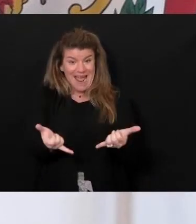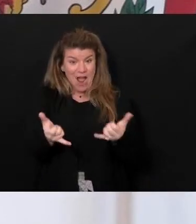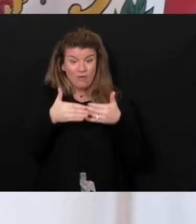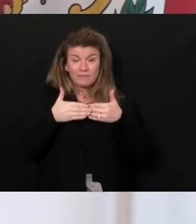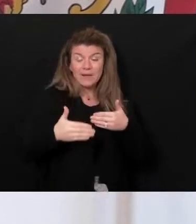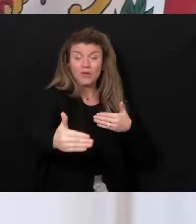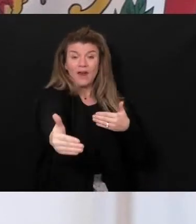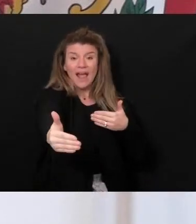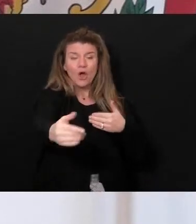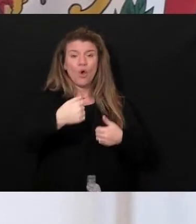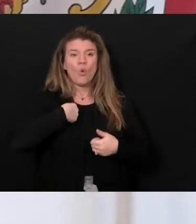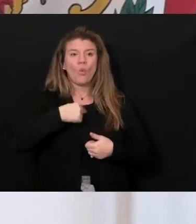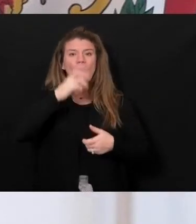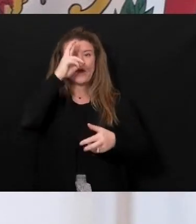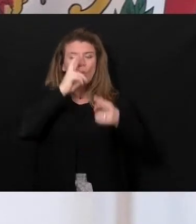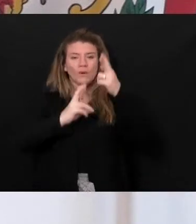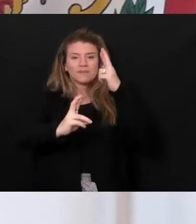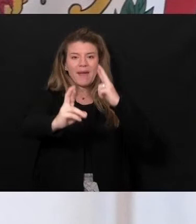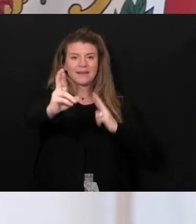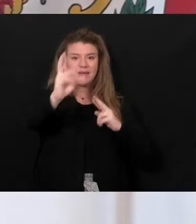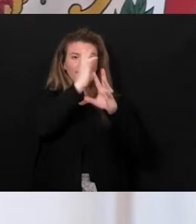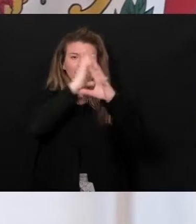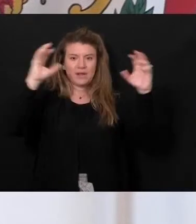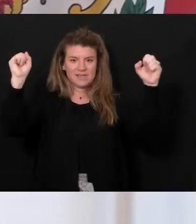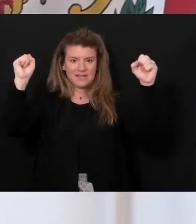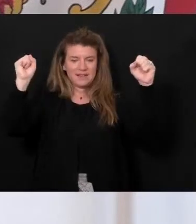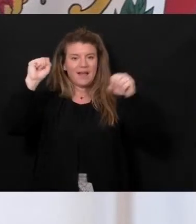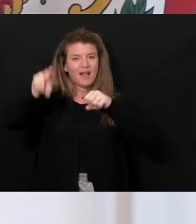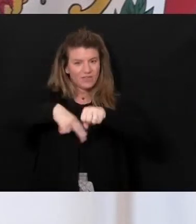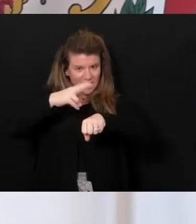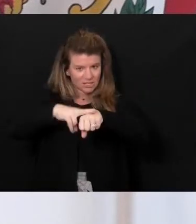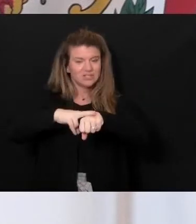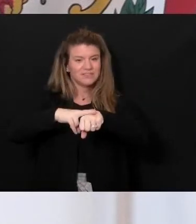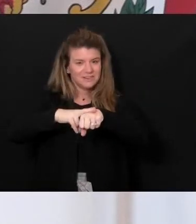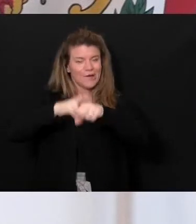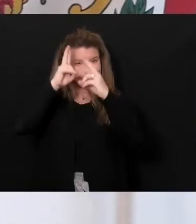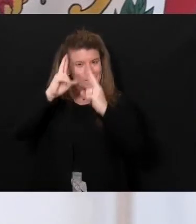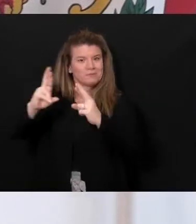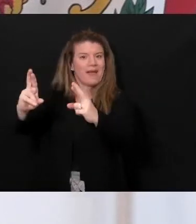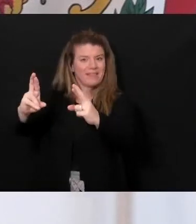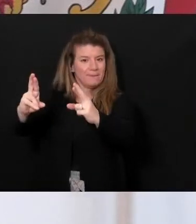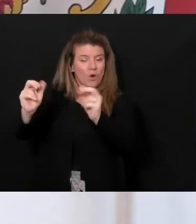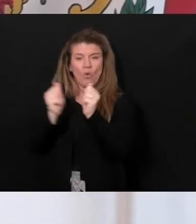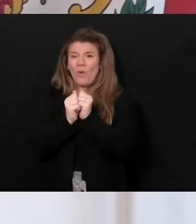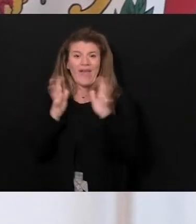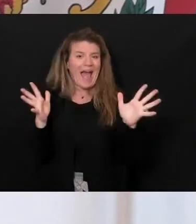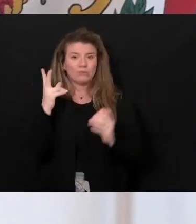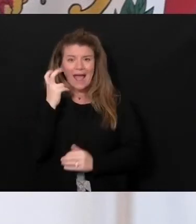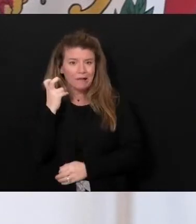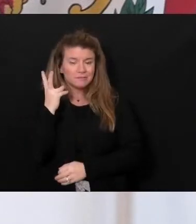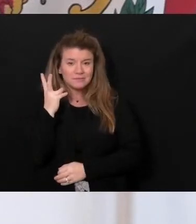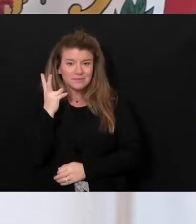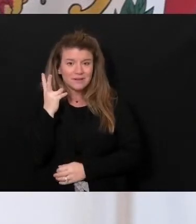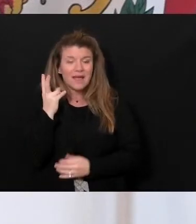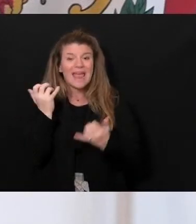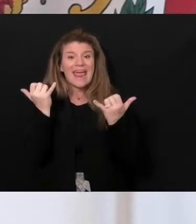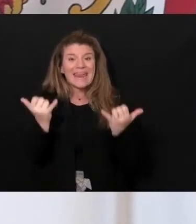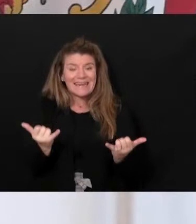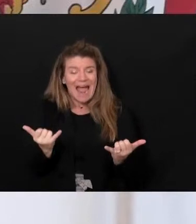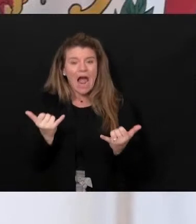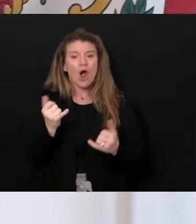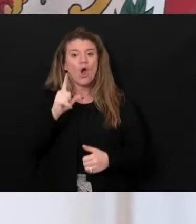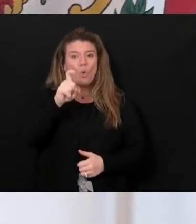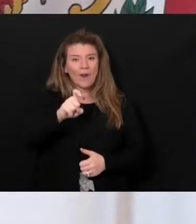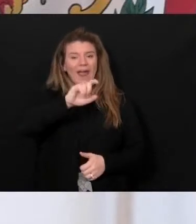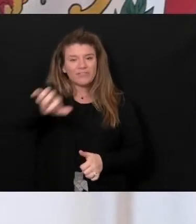go respecting the presidency of our nation. And without any question now, we've got to get behind,